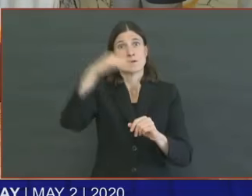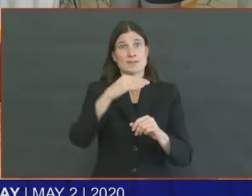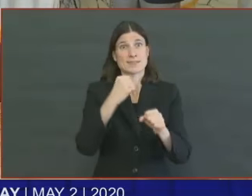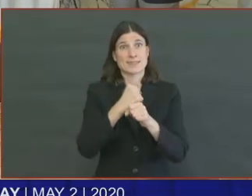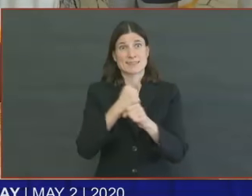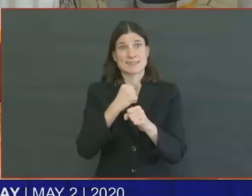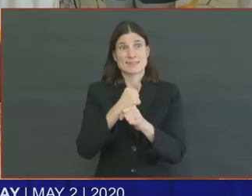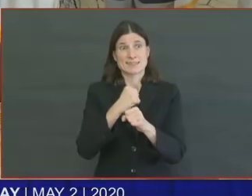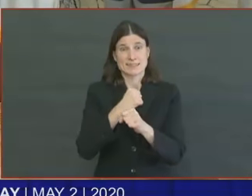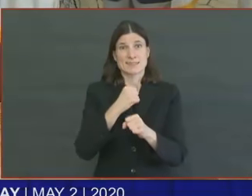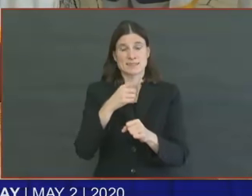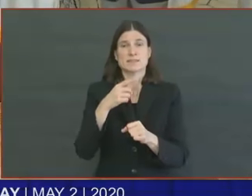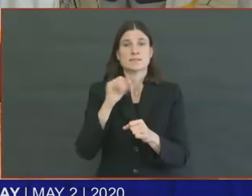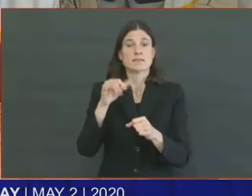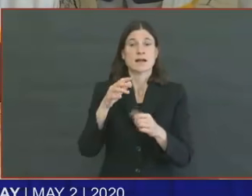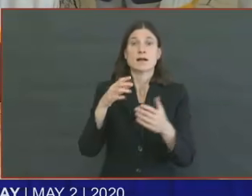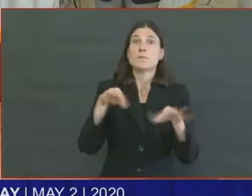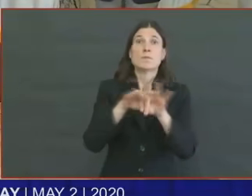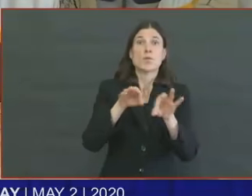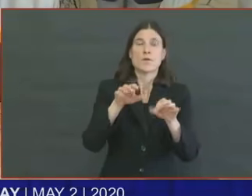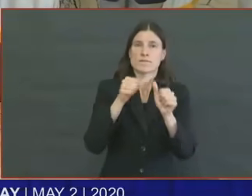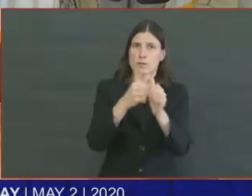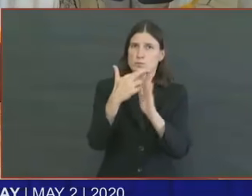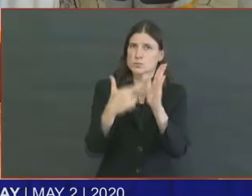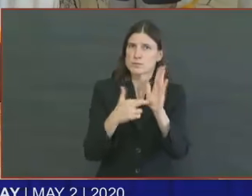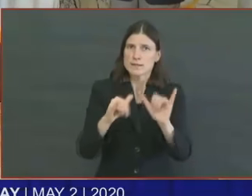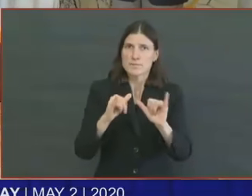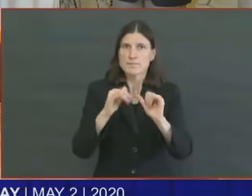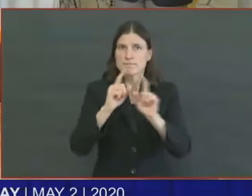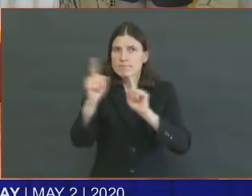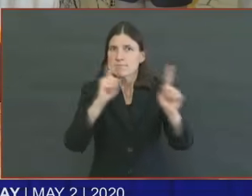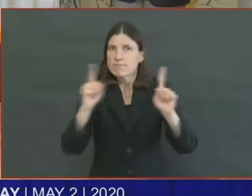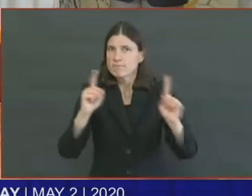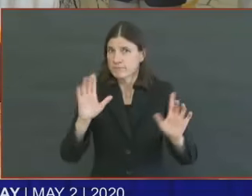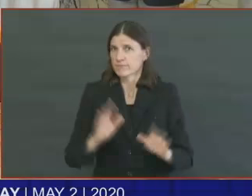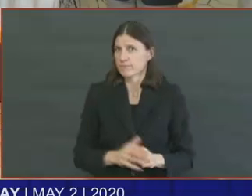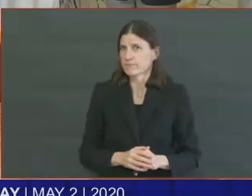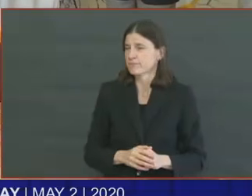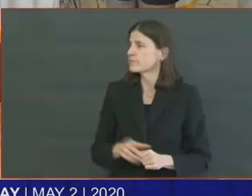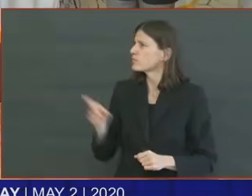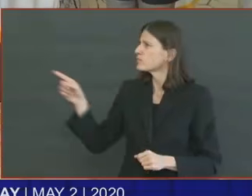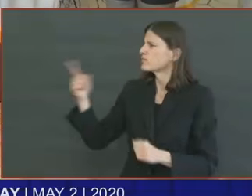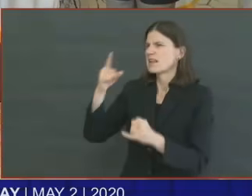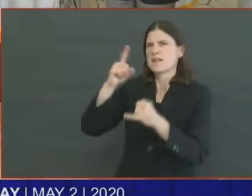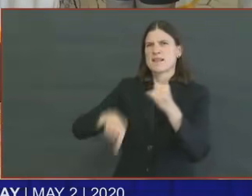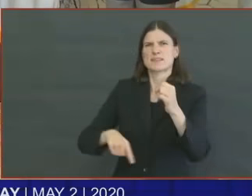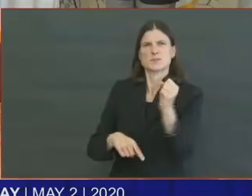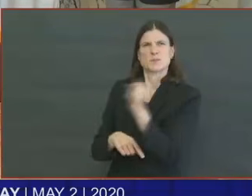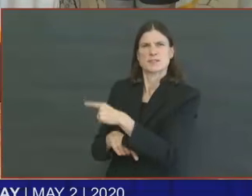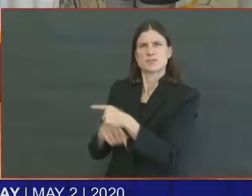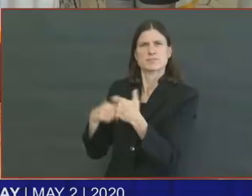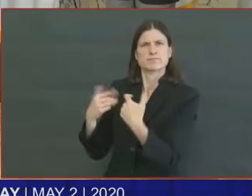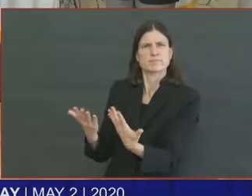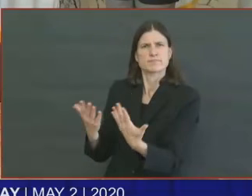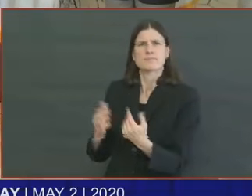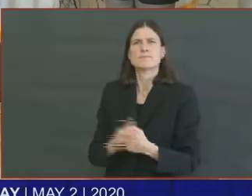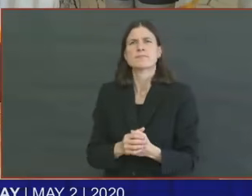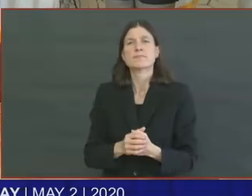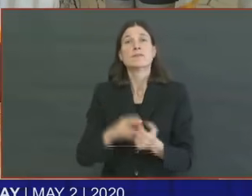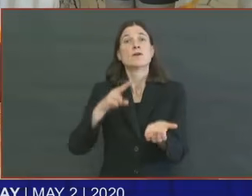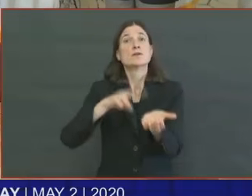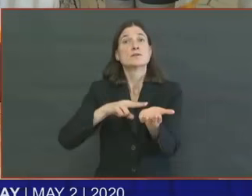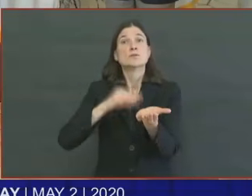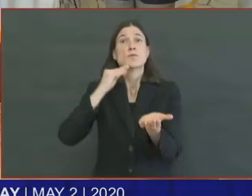Saturday briefing is from Nancy Thomas of RI News Today. Can you give us a total of deaths in nursing homes and in other